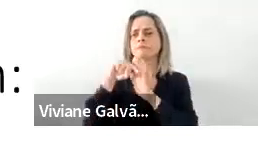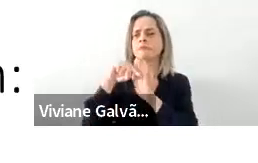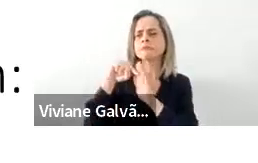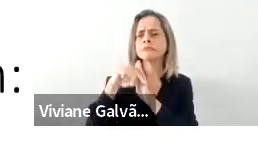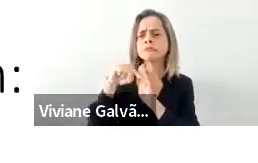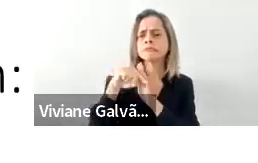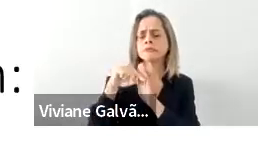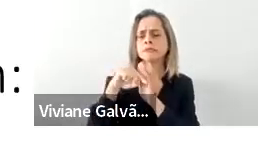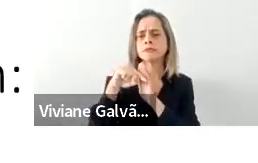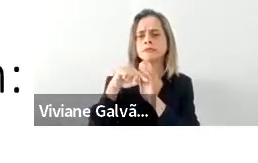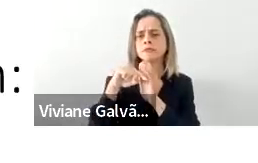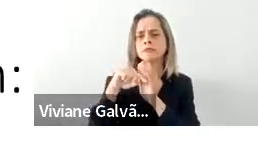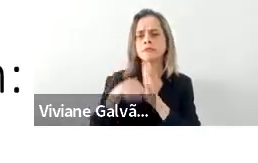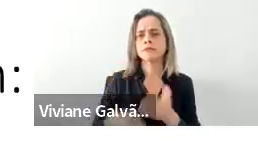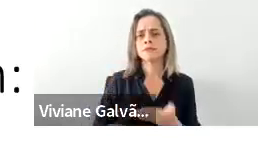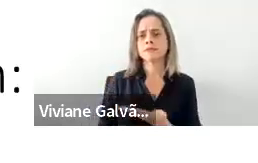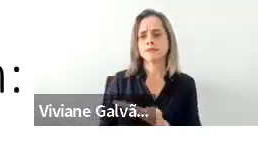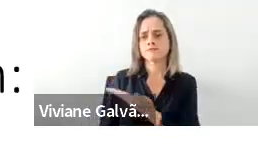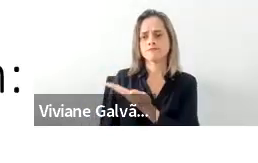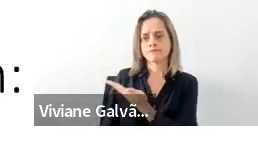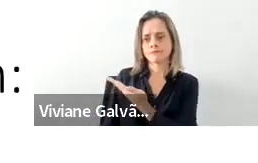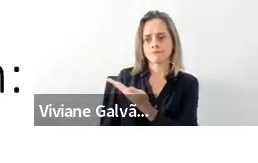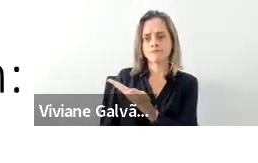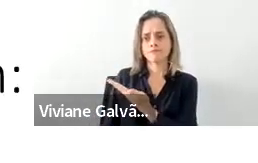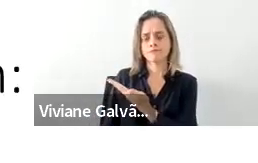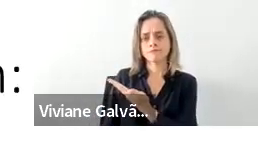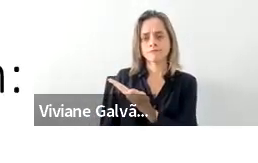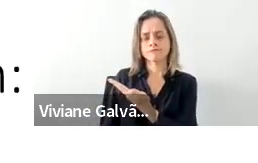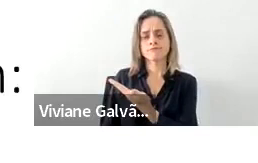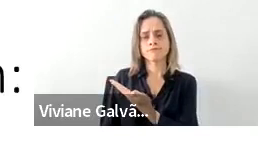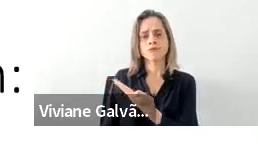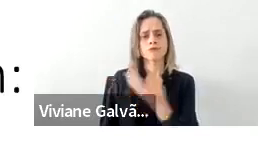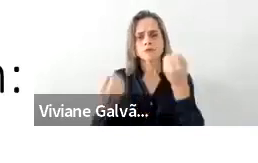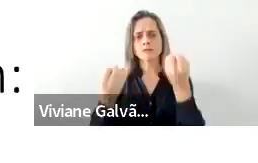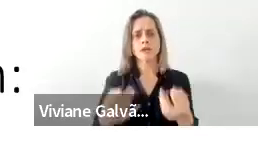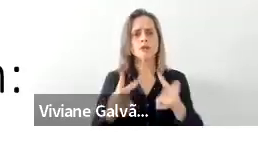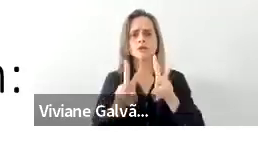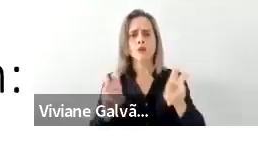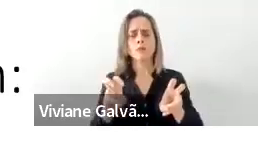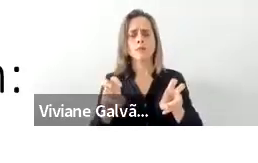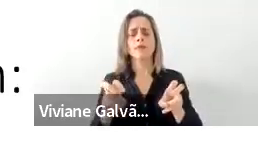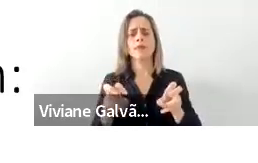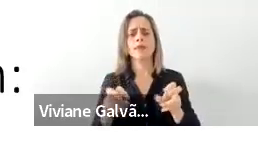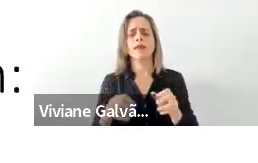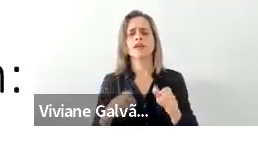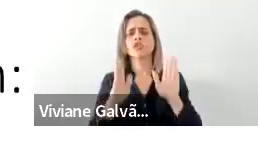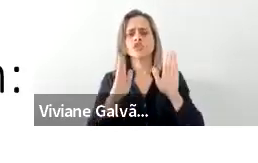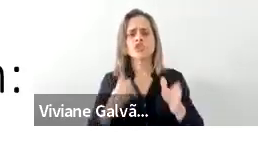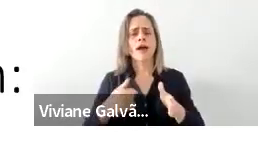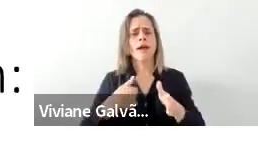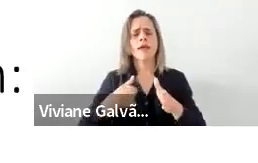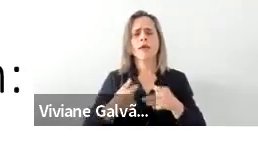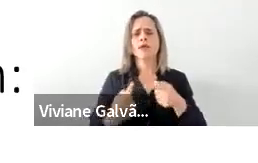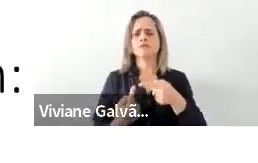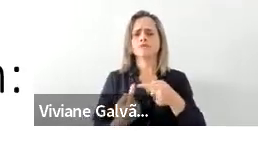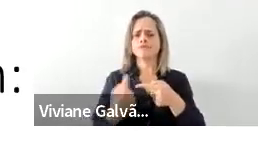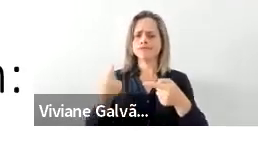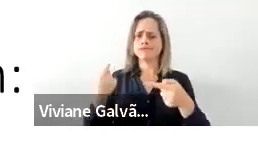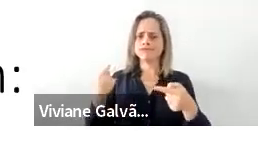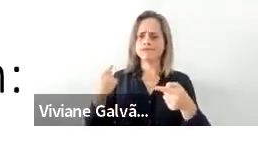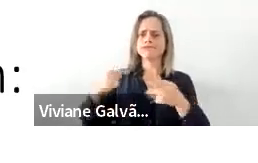this, which I think at least gave my view on this a couple of years ago.